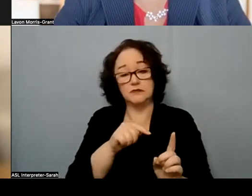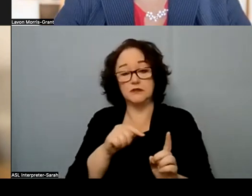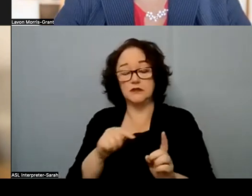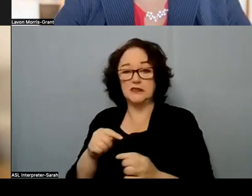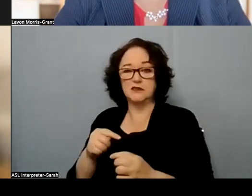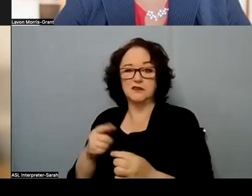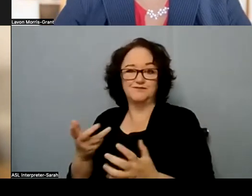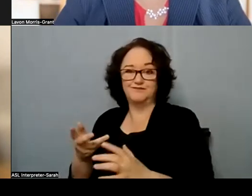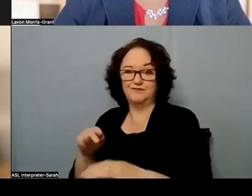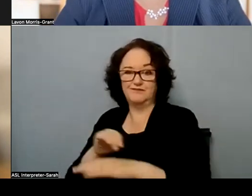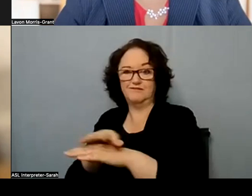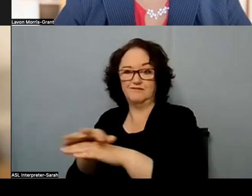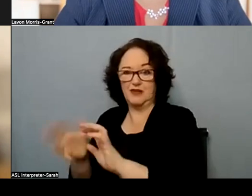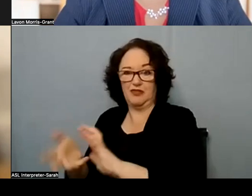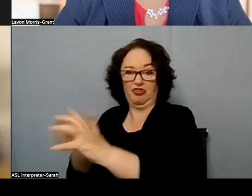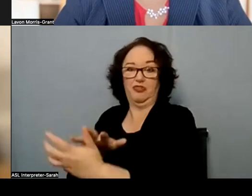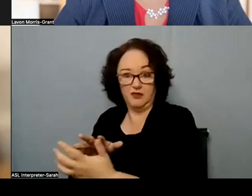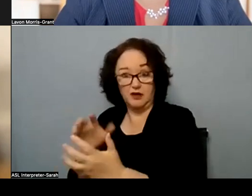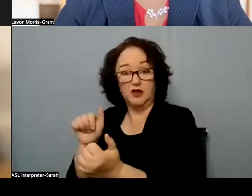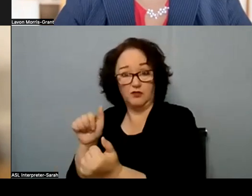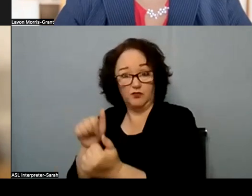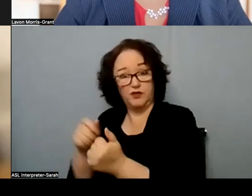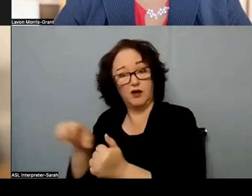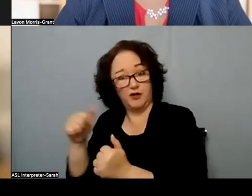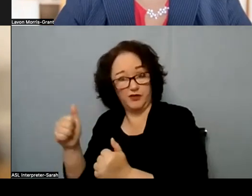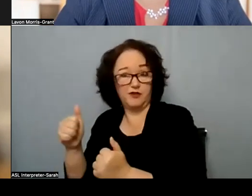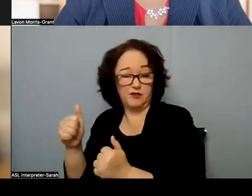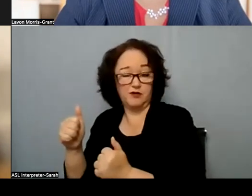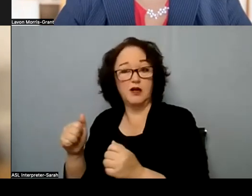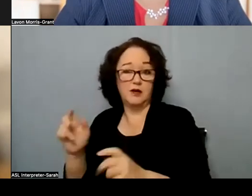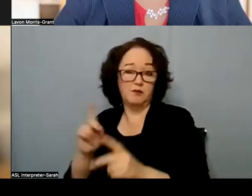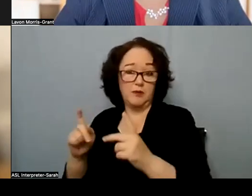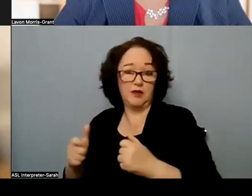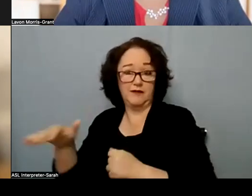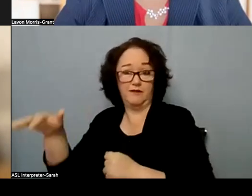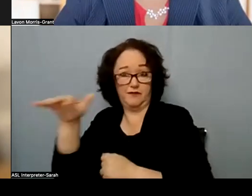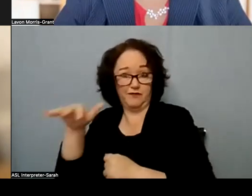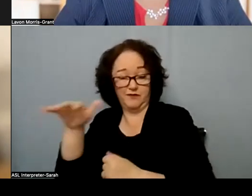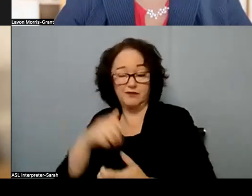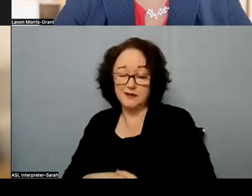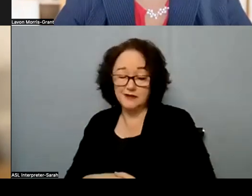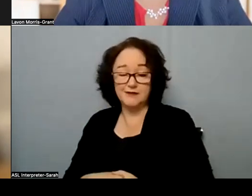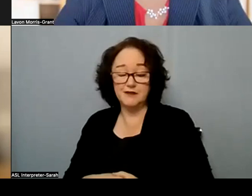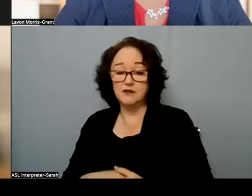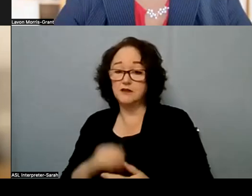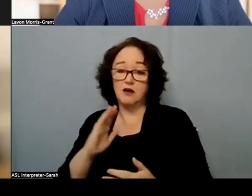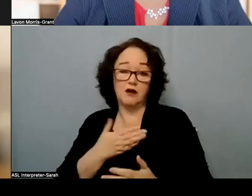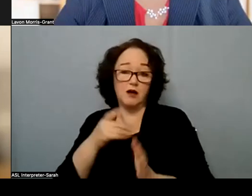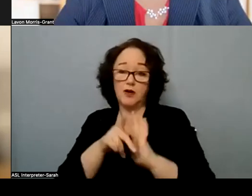usually always are working this on a case-by-case kind of basis. And our policy is to always try to preserve housing whenever we